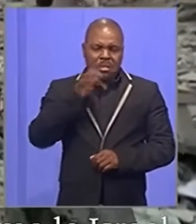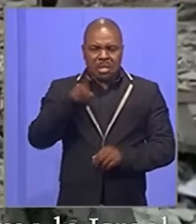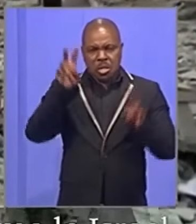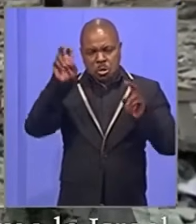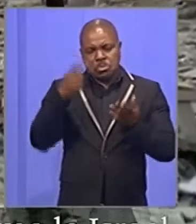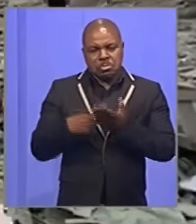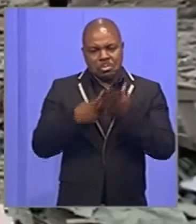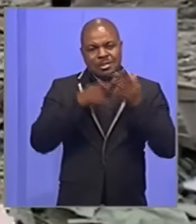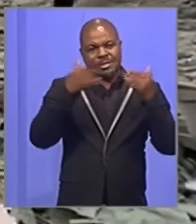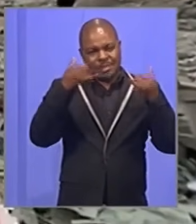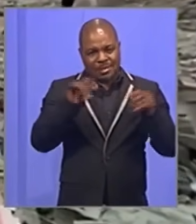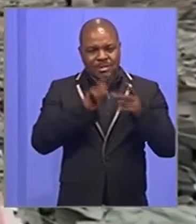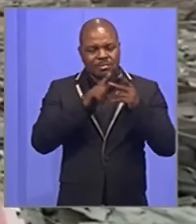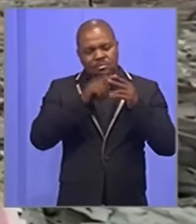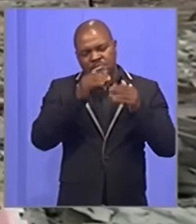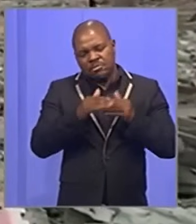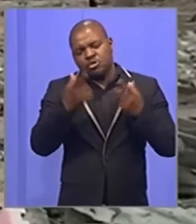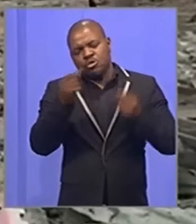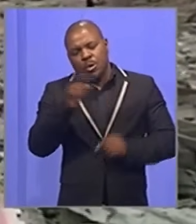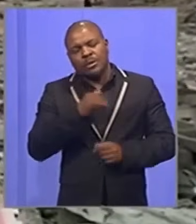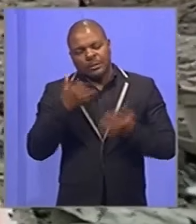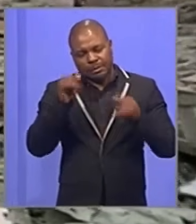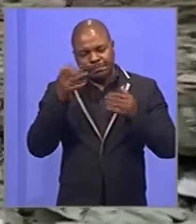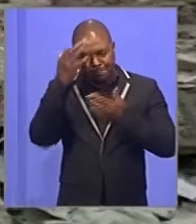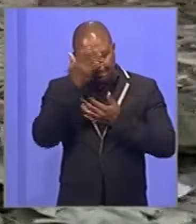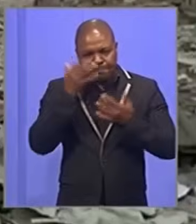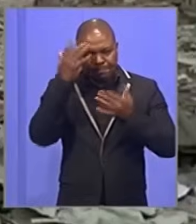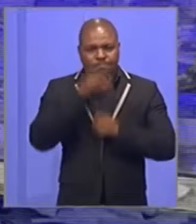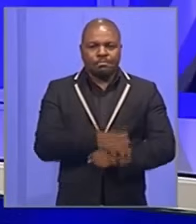ena le mehato e lokelang ho nkuwa.